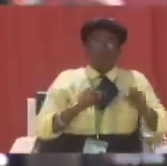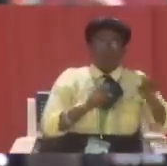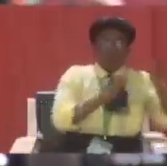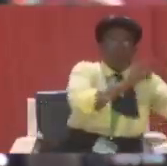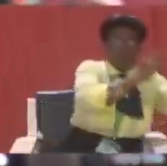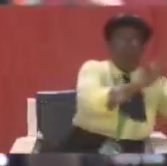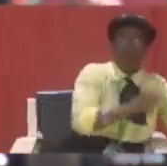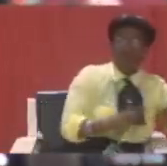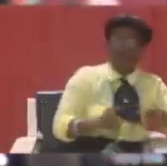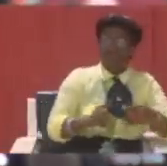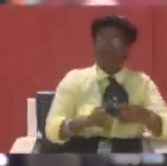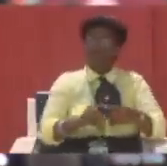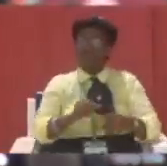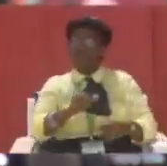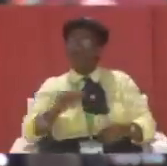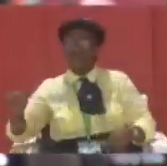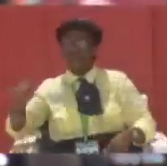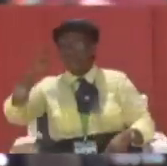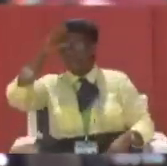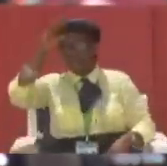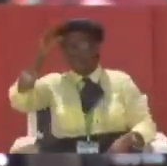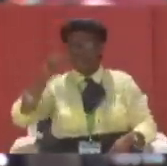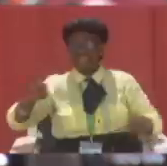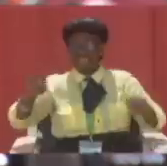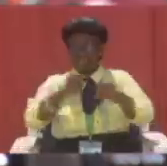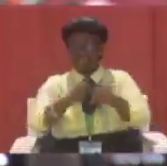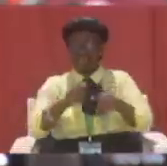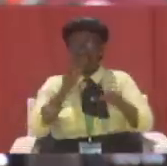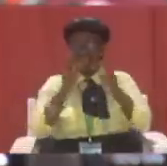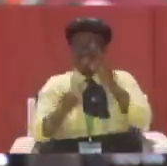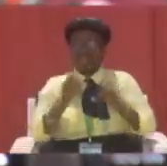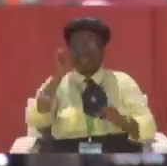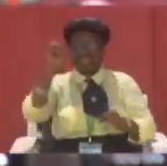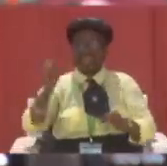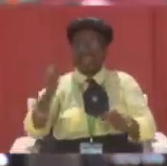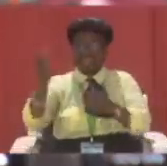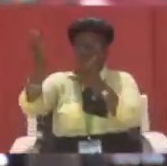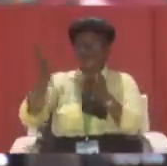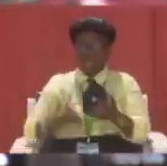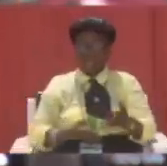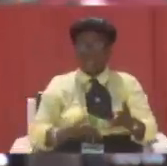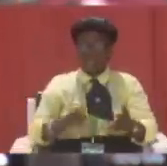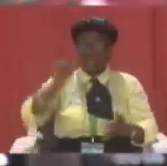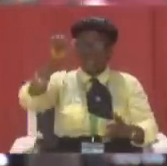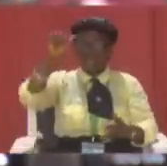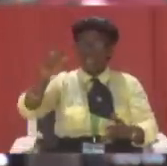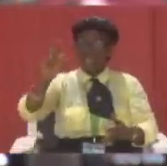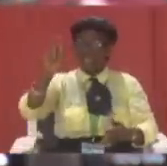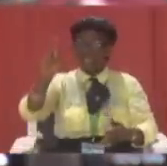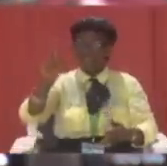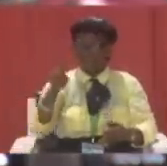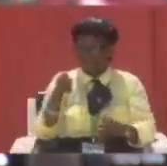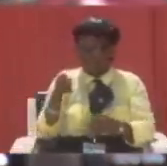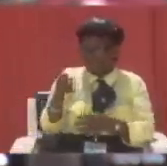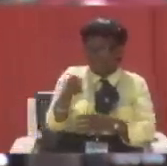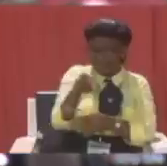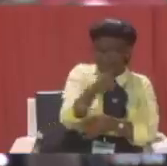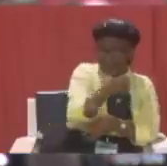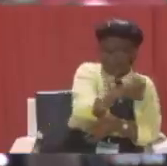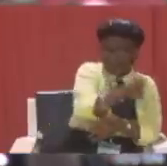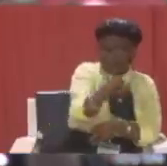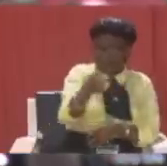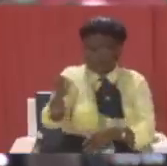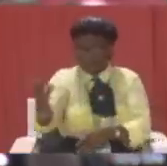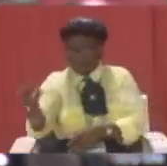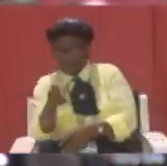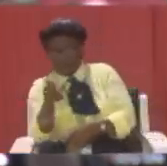even if he's carrying AK-47, he might be able to shoot and kill about 10 of them before the others will pull